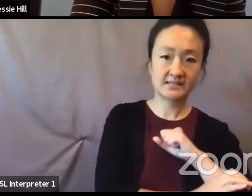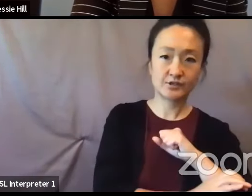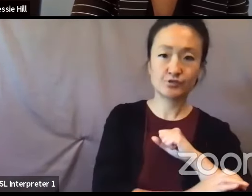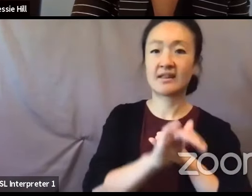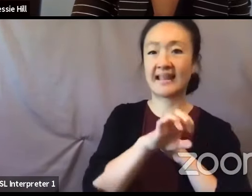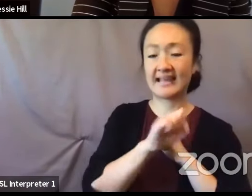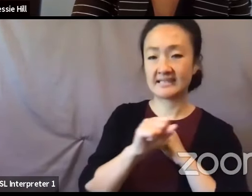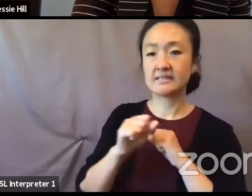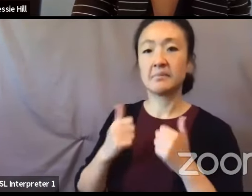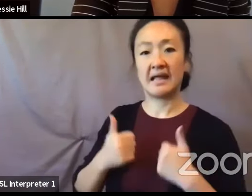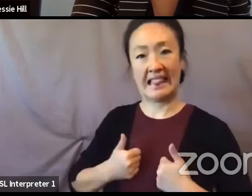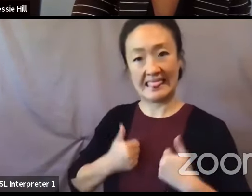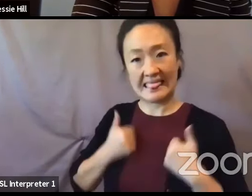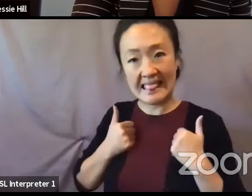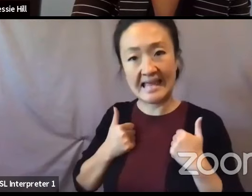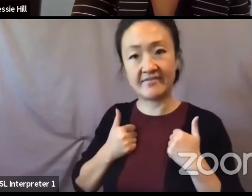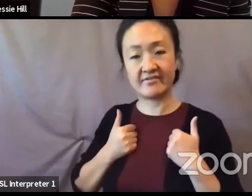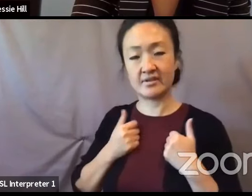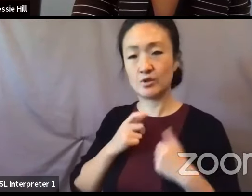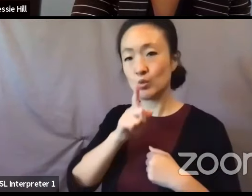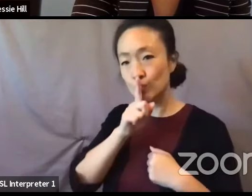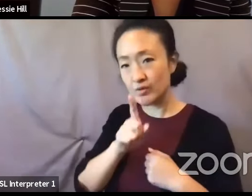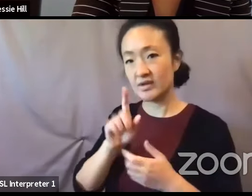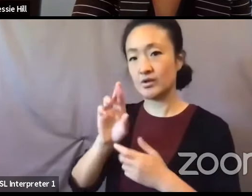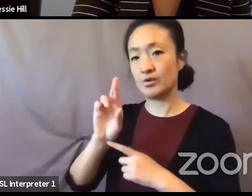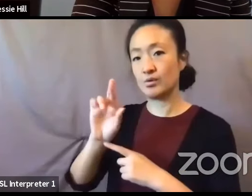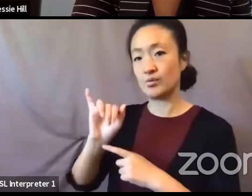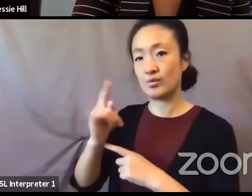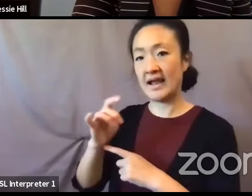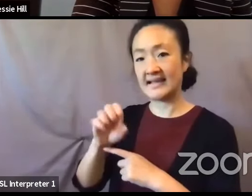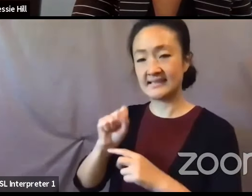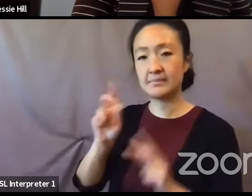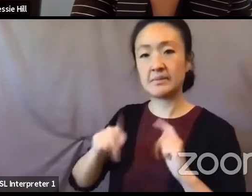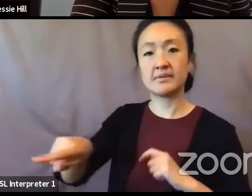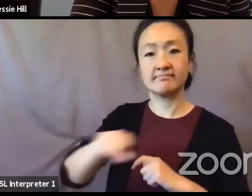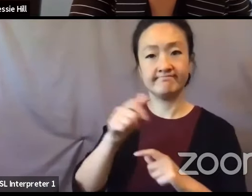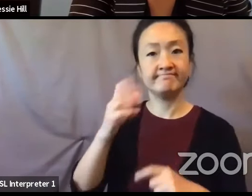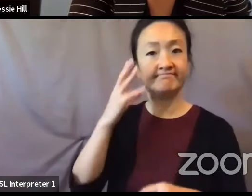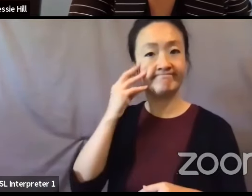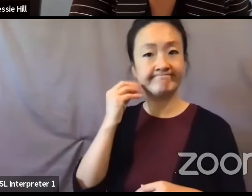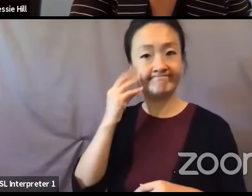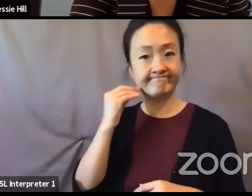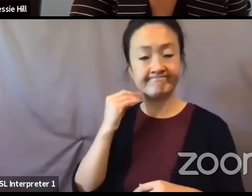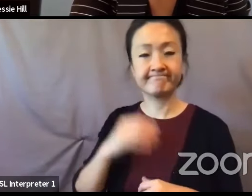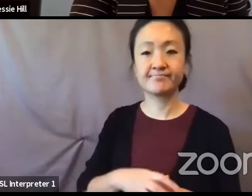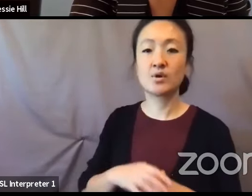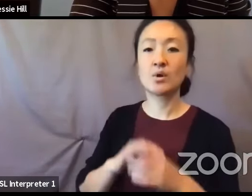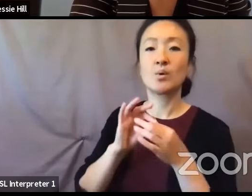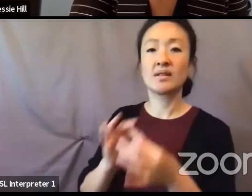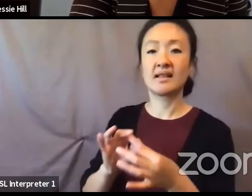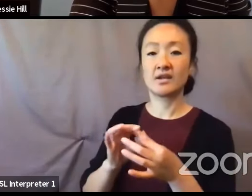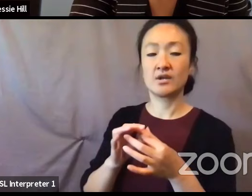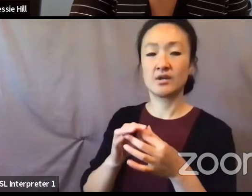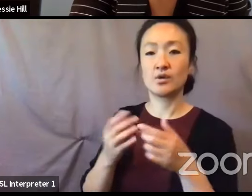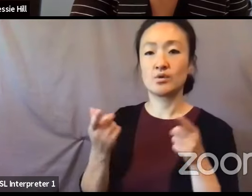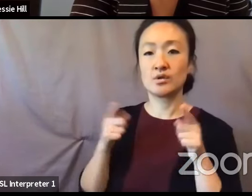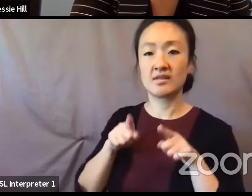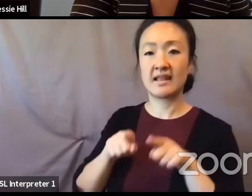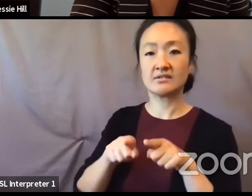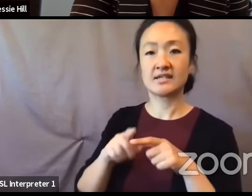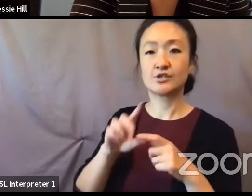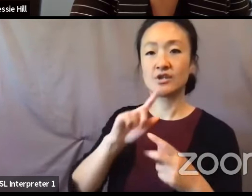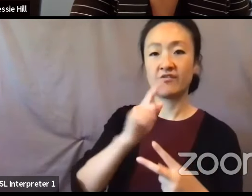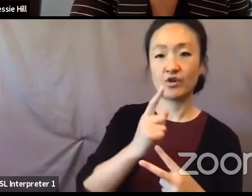being lived real rights that people can experience, is that relating to the intersection of the First and Second